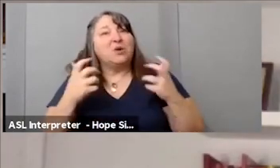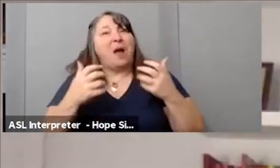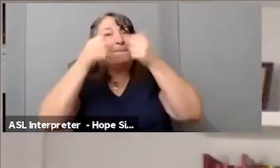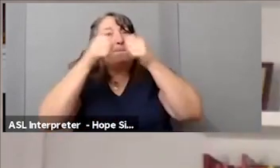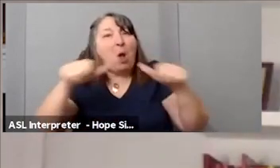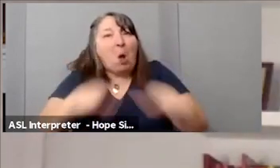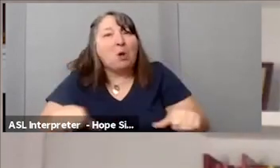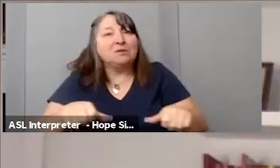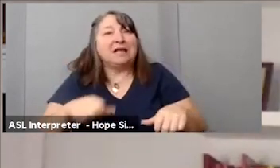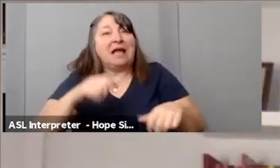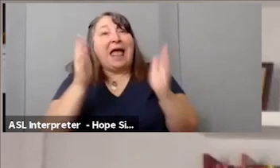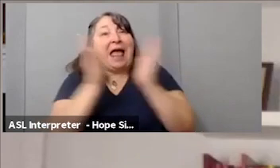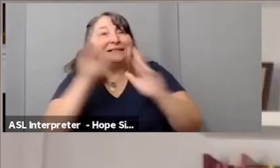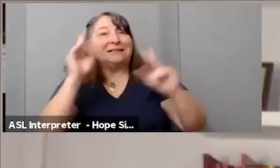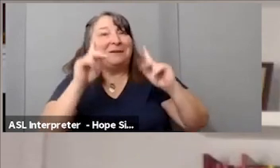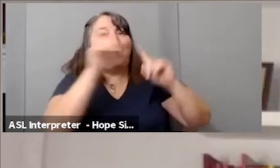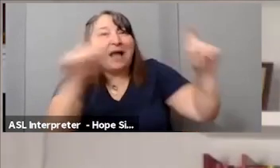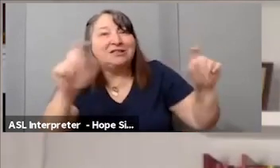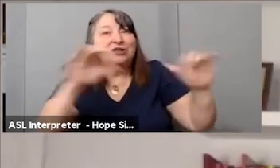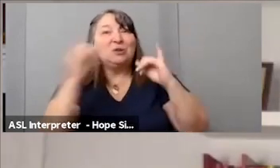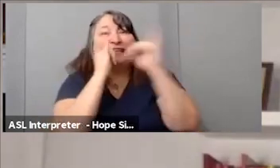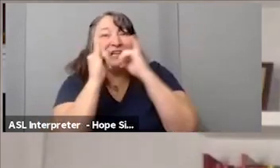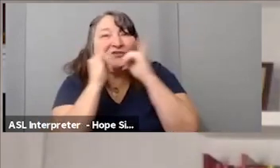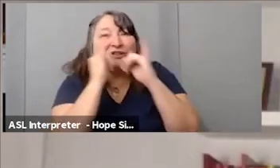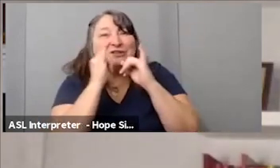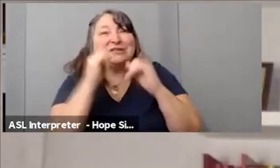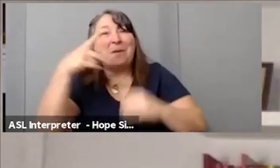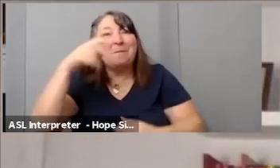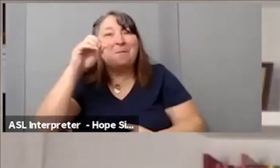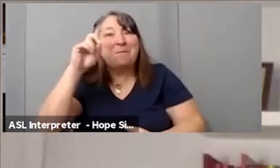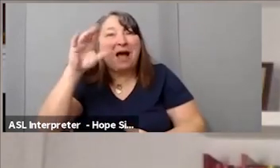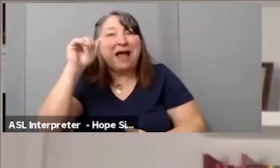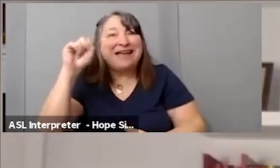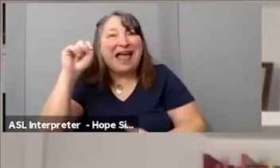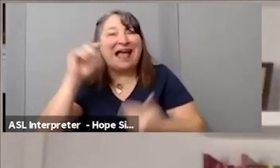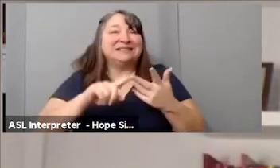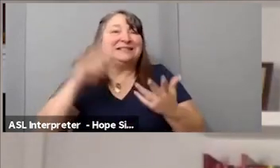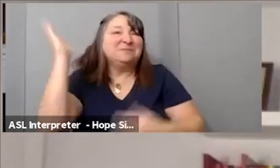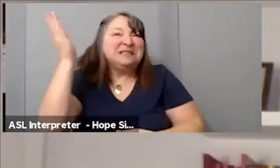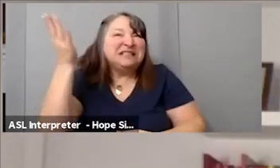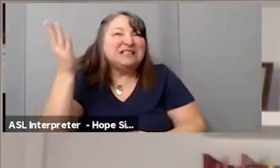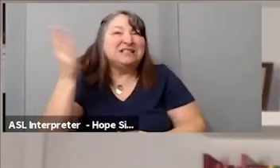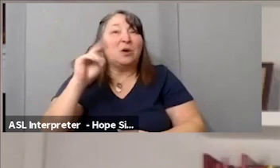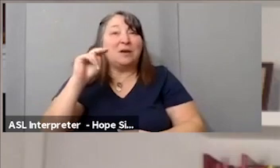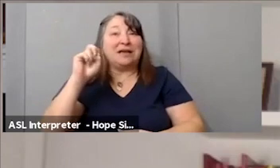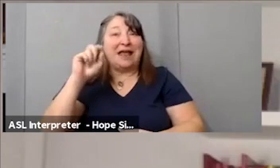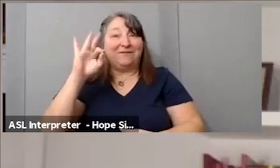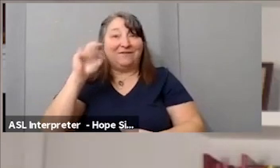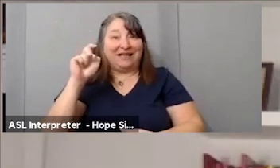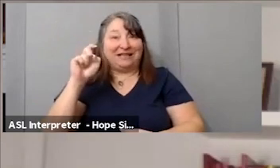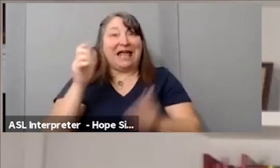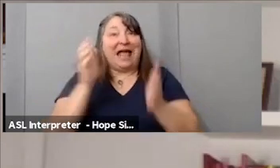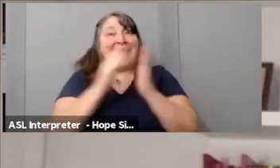asking other people questions, doing interview series. I'd done so many podcasts and speeches. So Netflix originally had kind of asked me